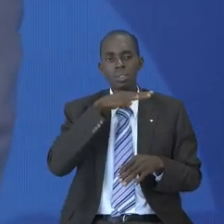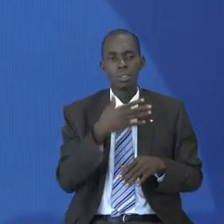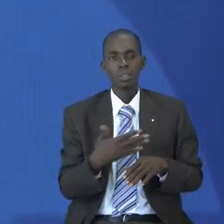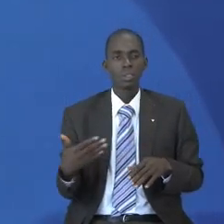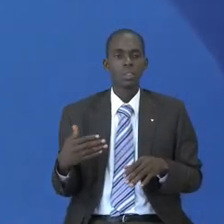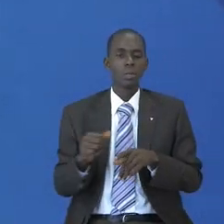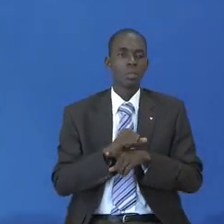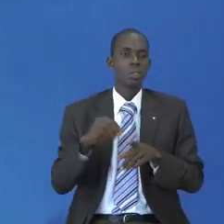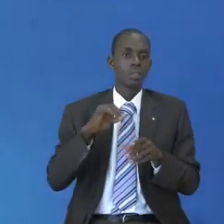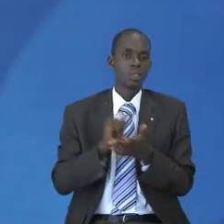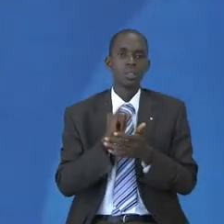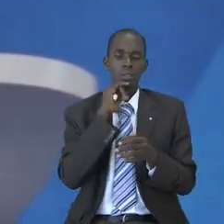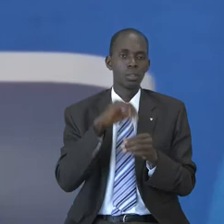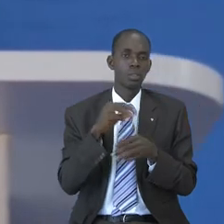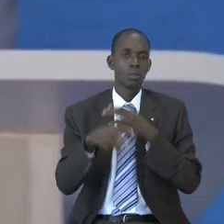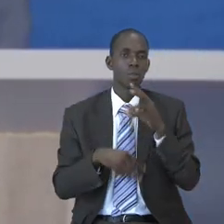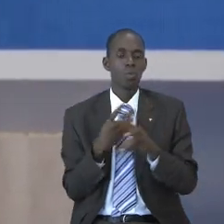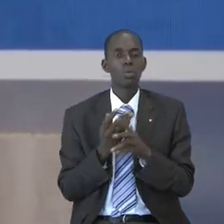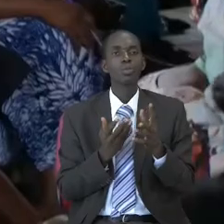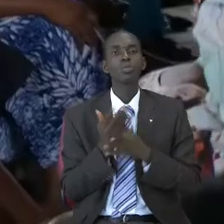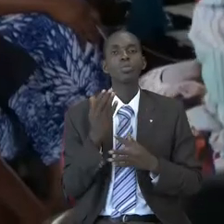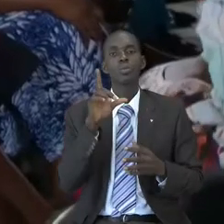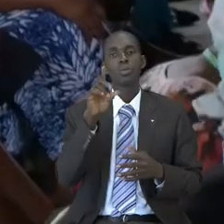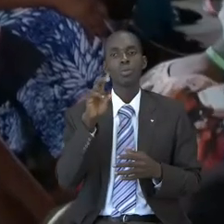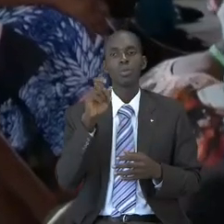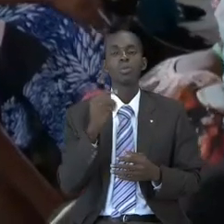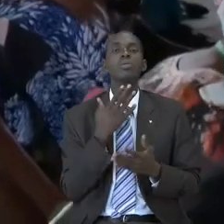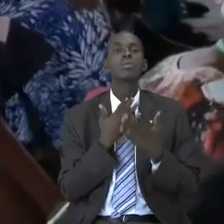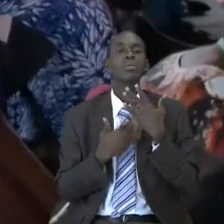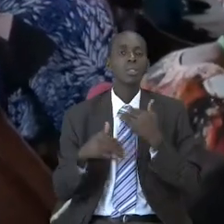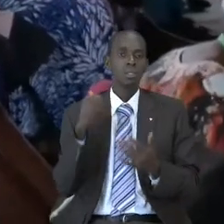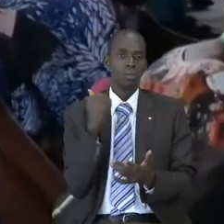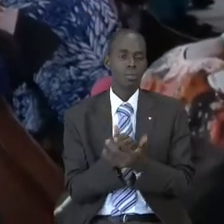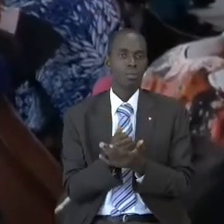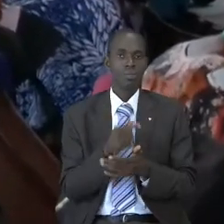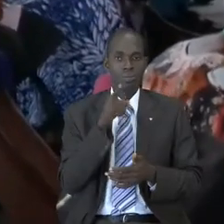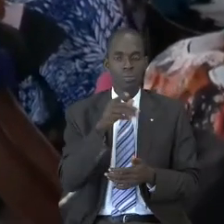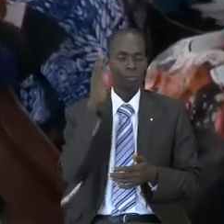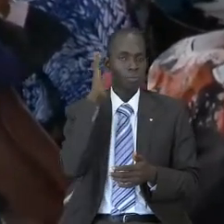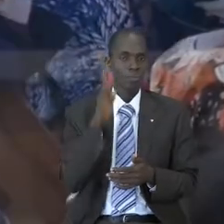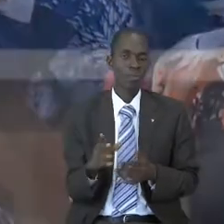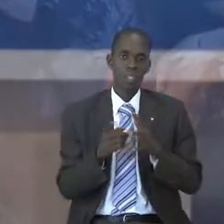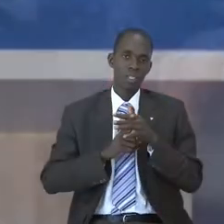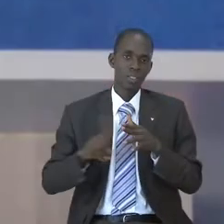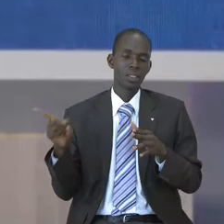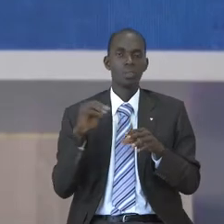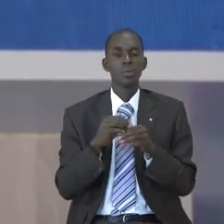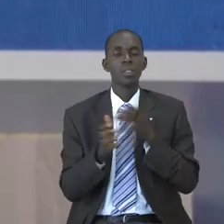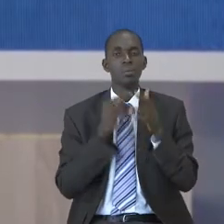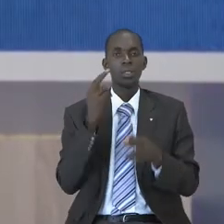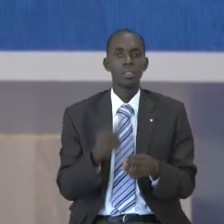is in the world through lust. Amen. Amen. You'll escape corruption in the